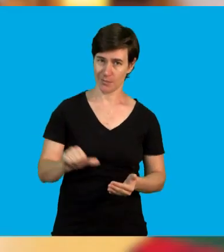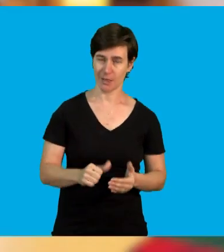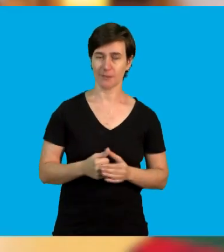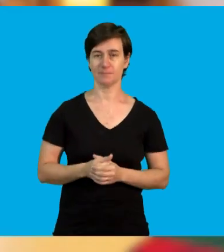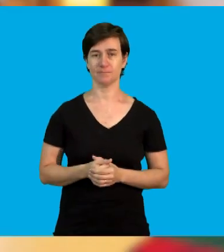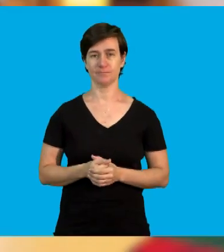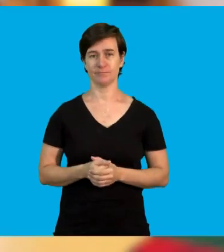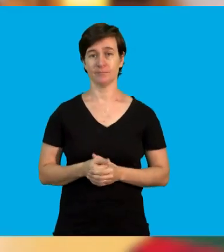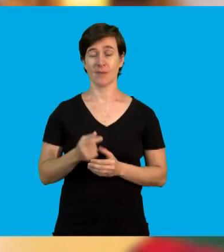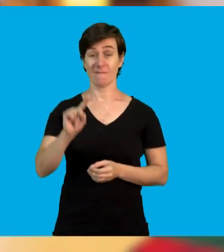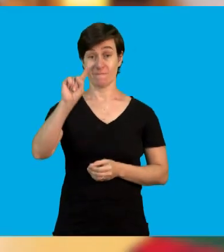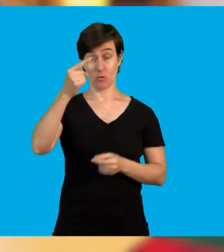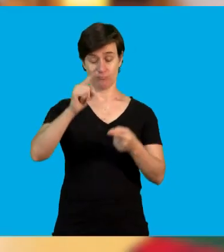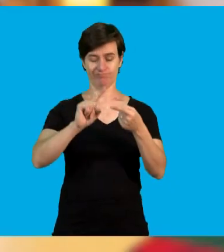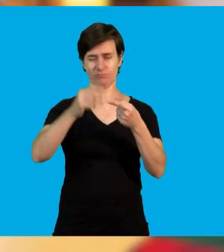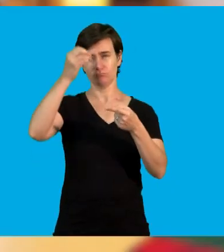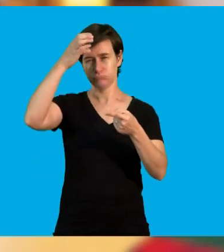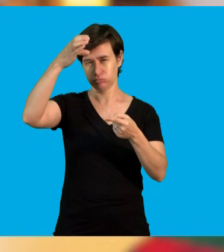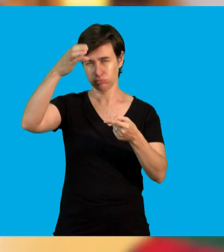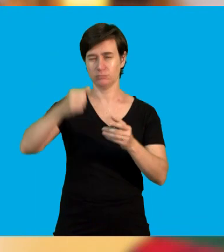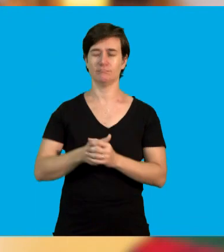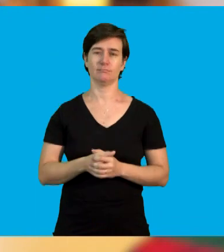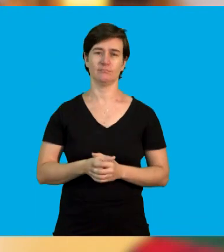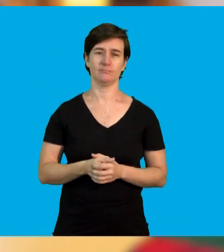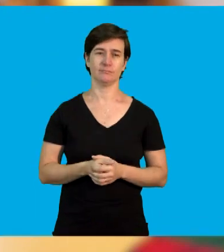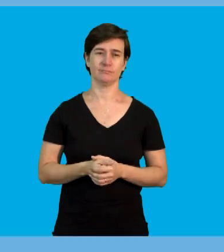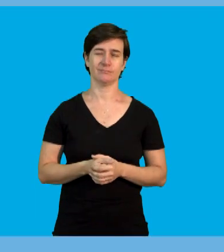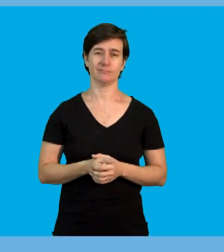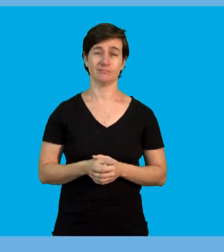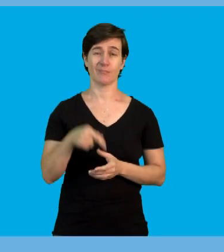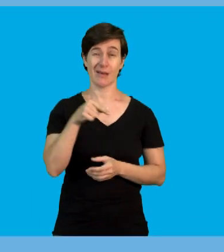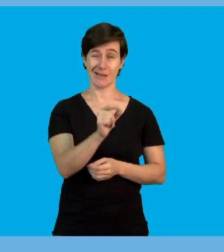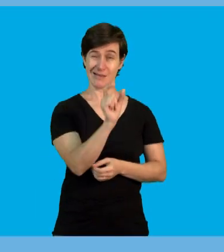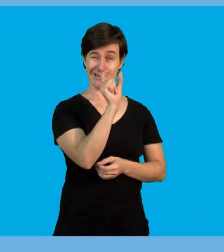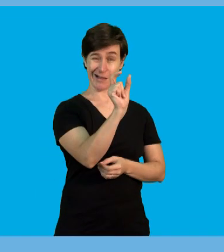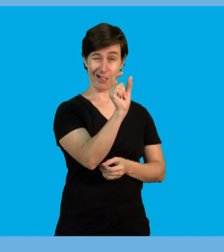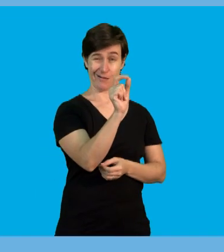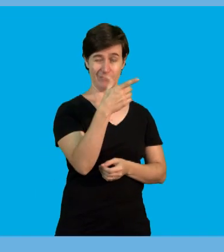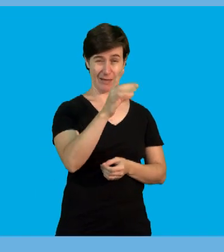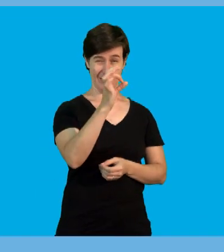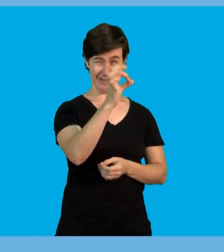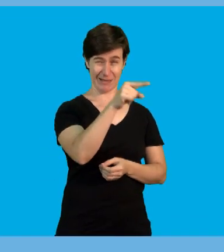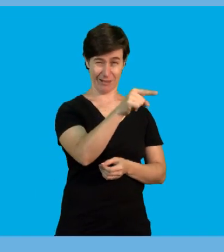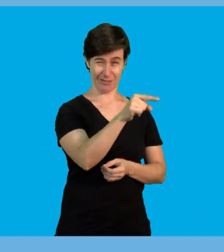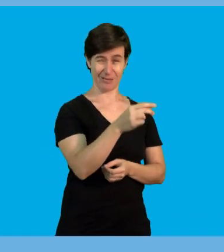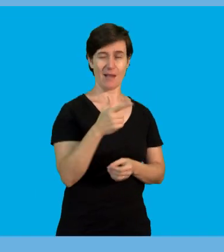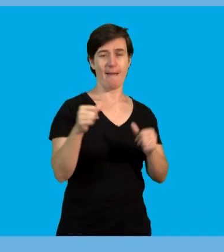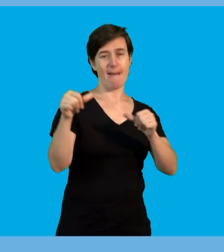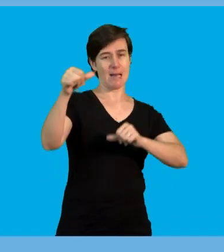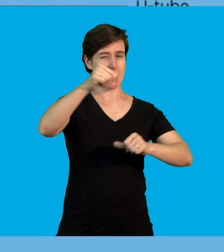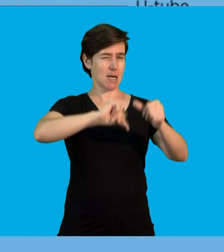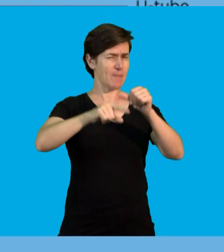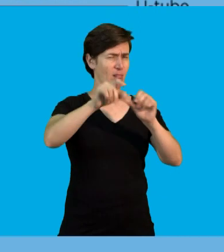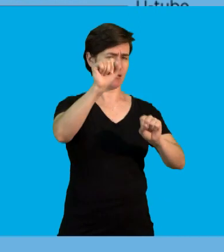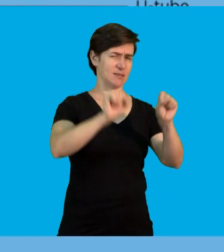Welcome back. So now jumping into our first concept whereby we're going to be looking at the cell as a chemical system.